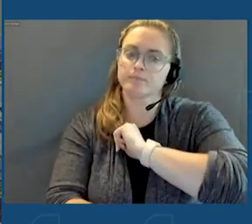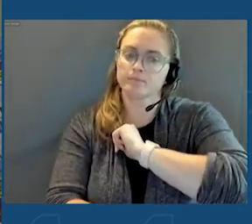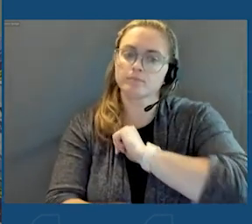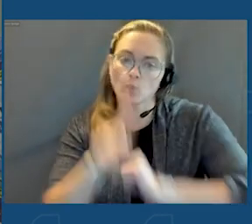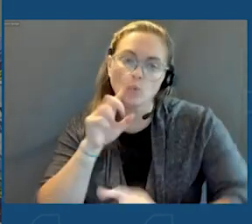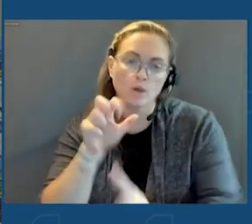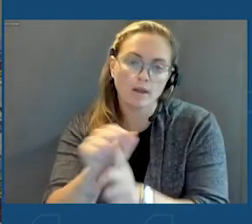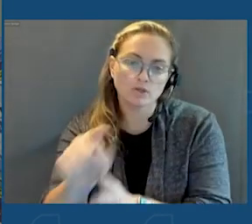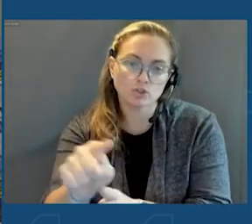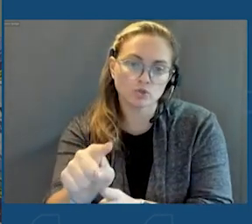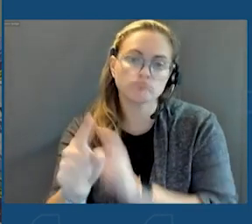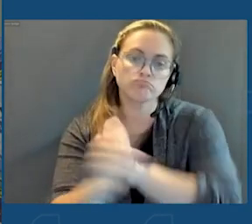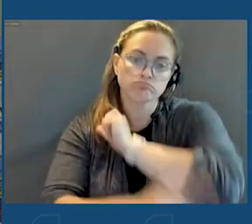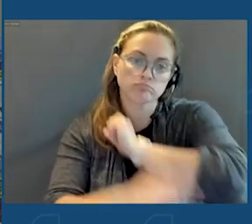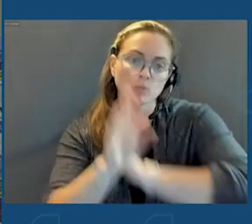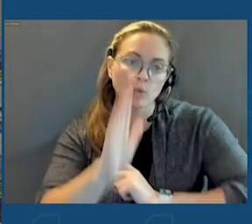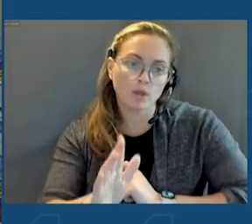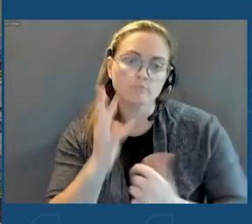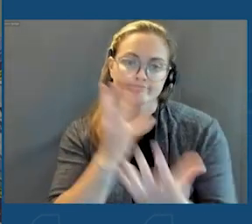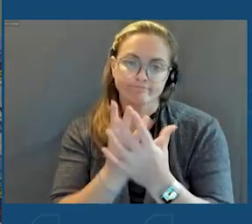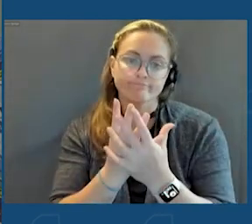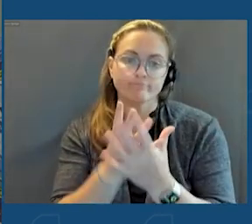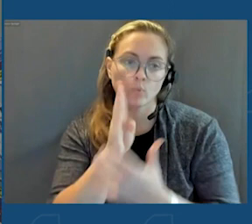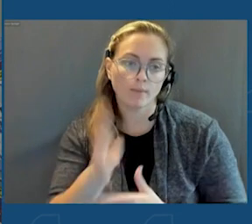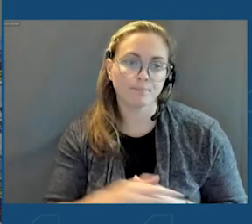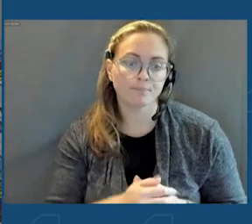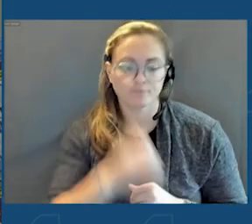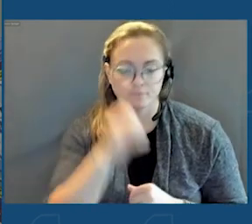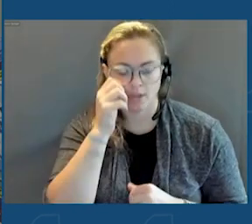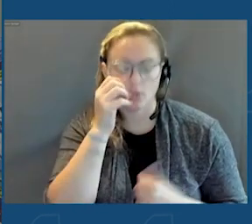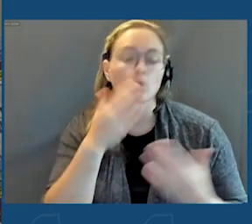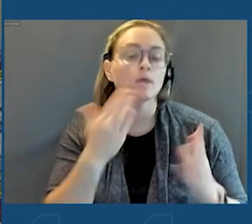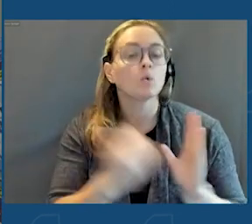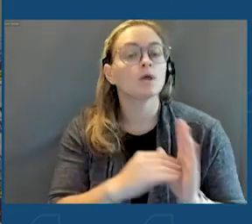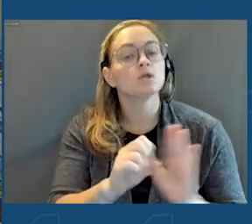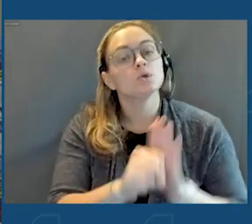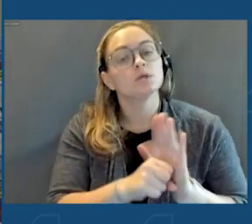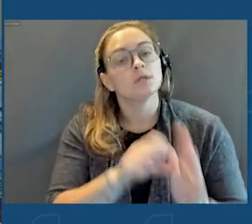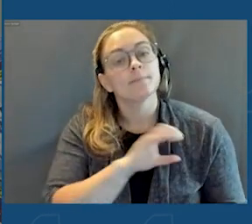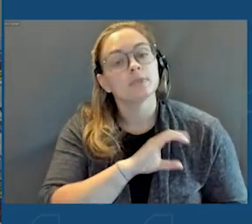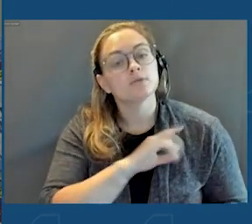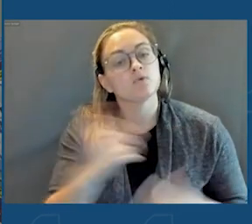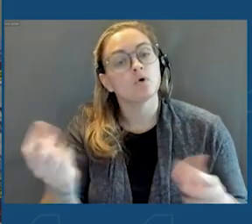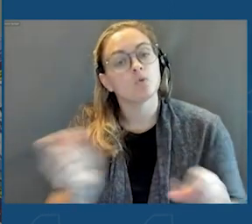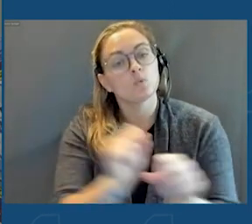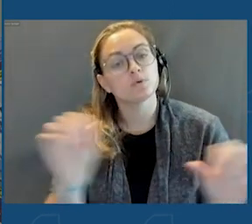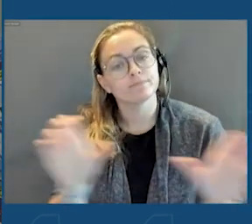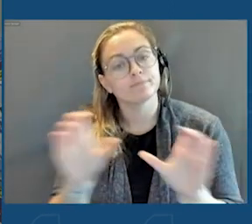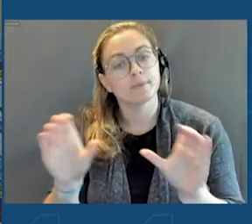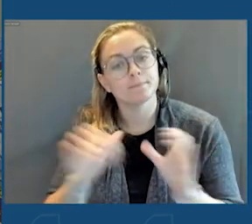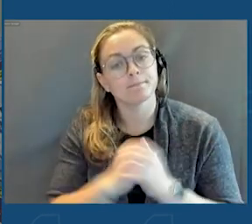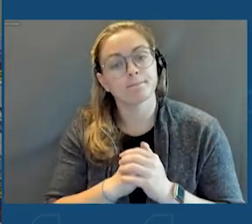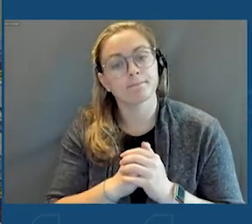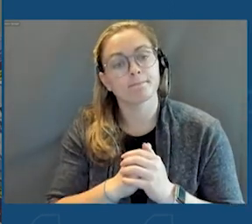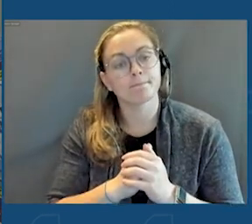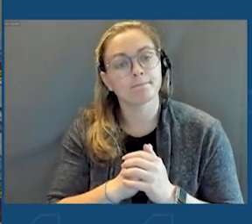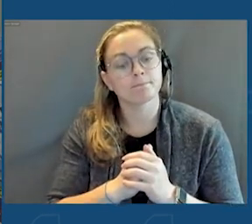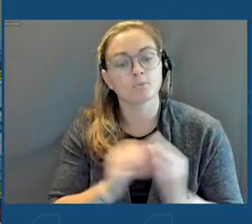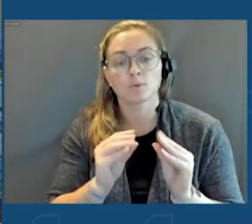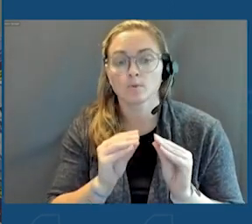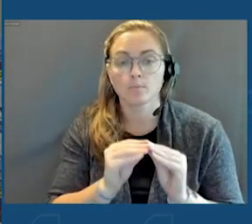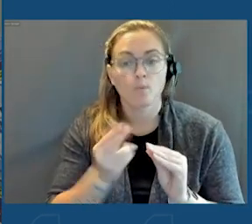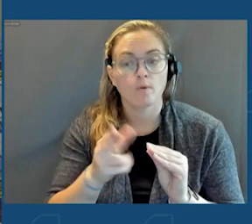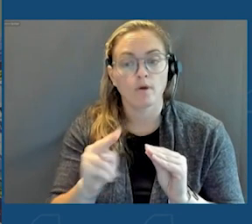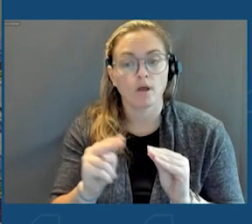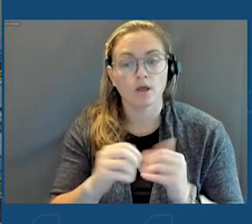be prosecuted, and you'll be incarcerated. And I want to thank again the state police for all the work they've done. More guns off the street, more